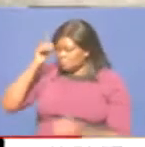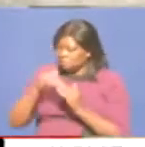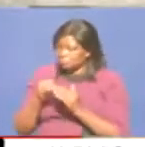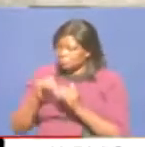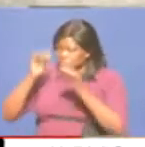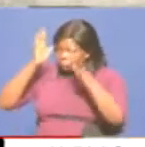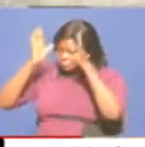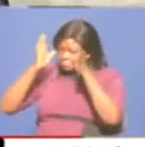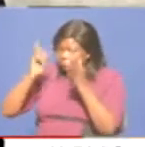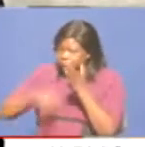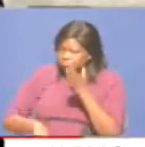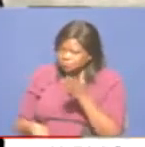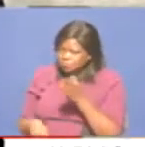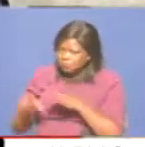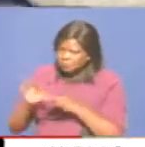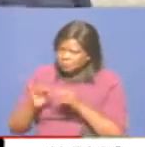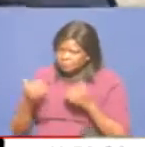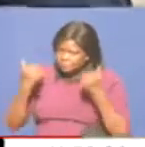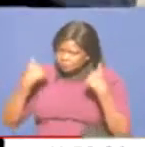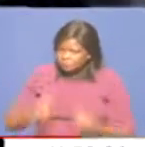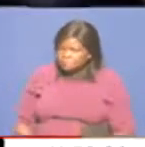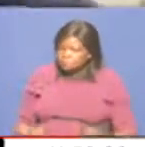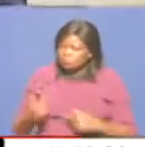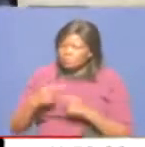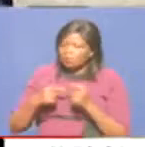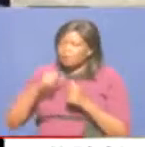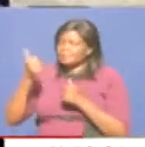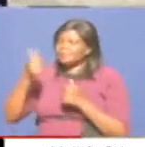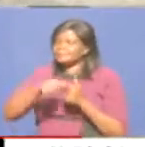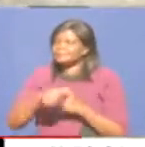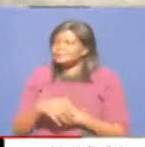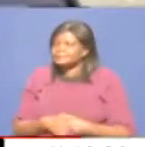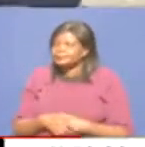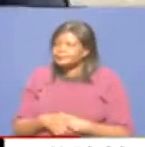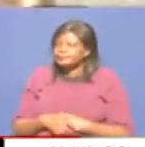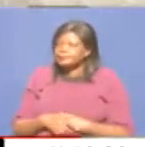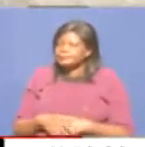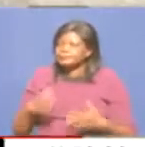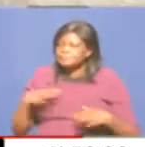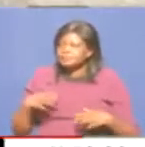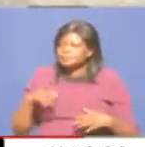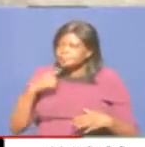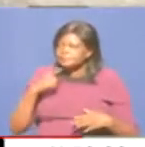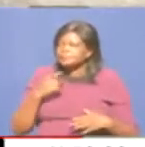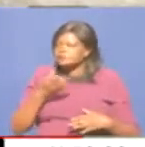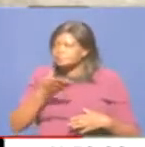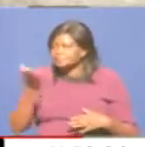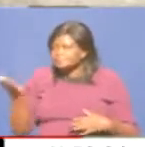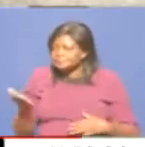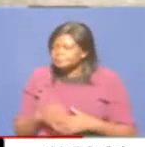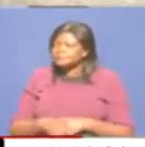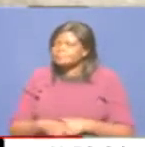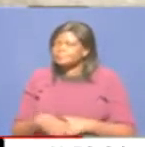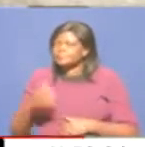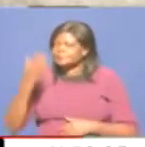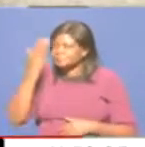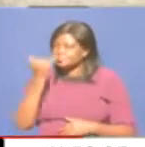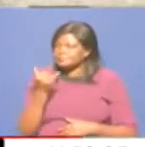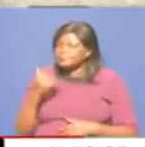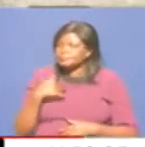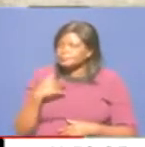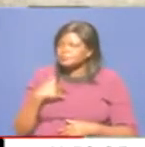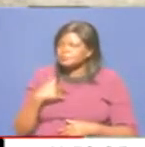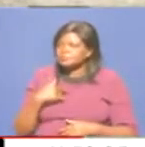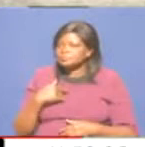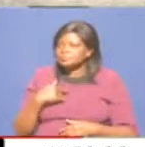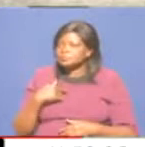defined me from the other people who were in the field, because I was able to